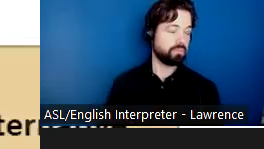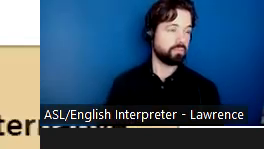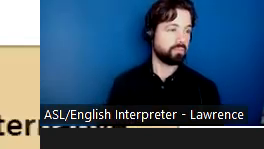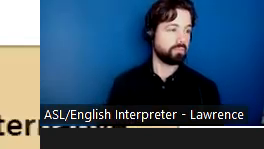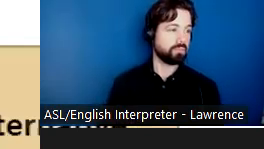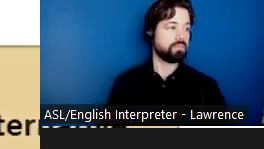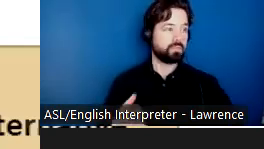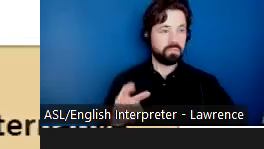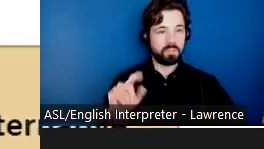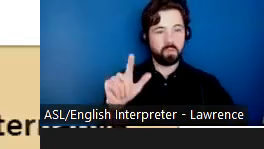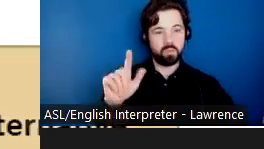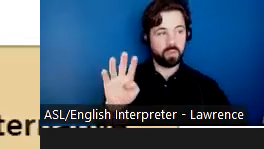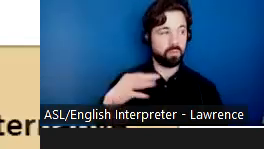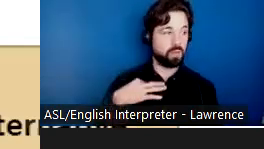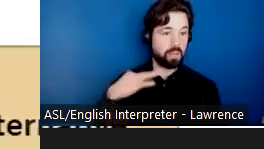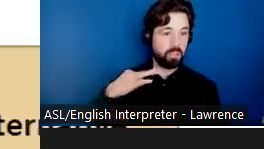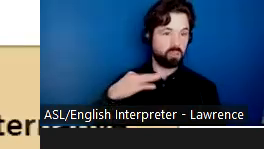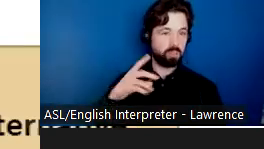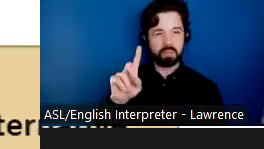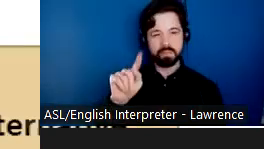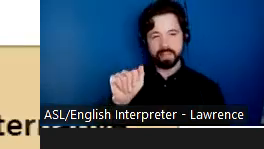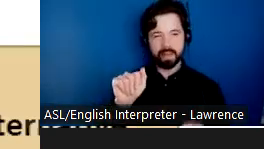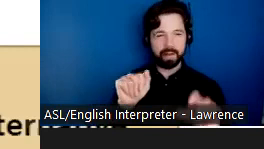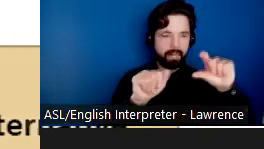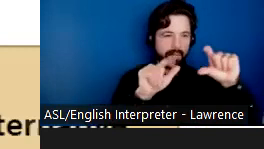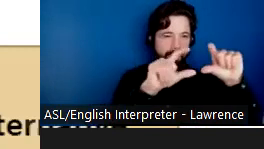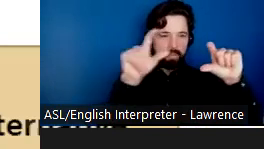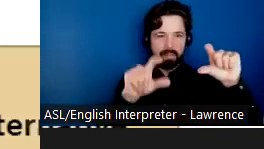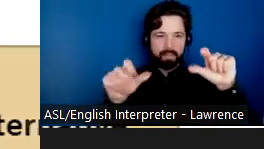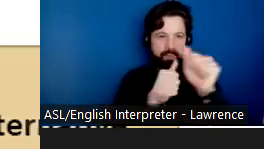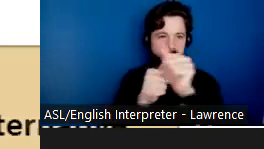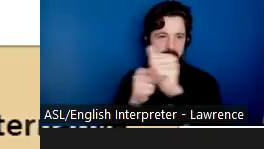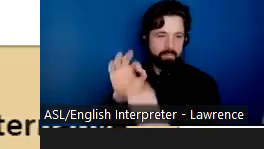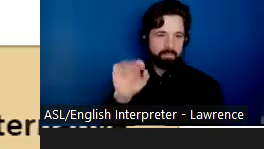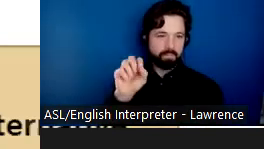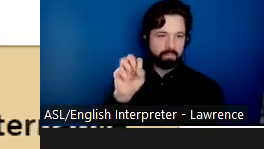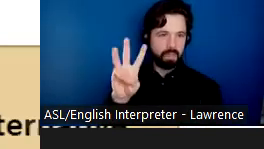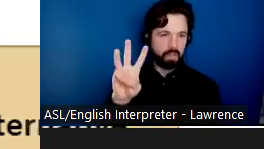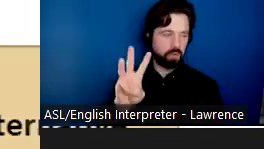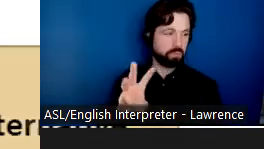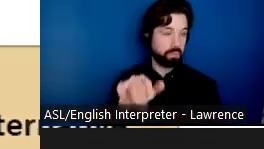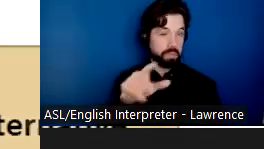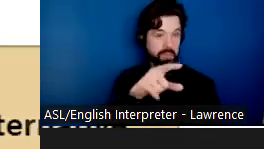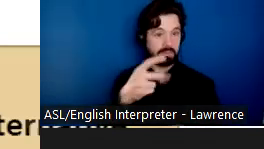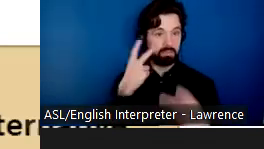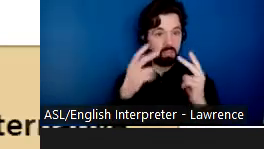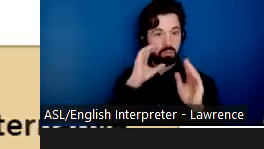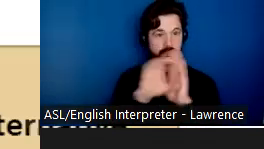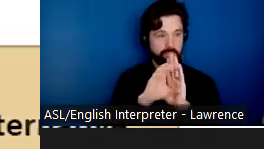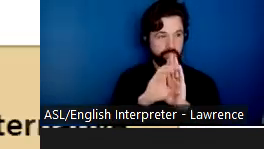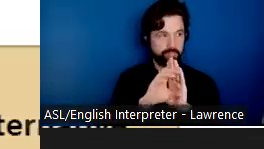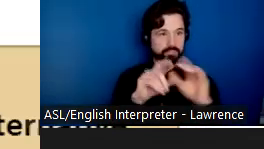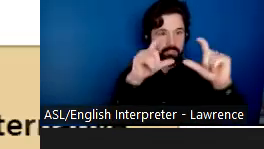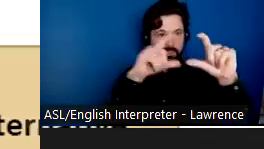Okay, the 2024 eligibility data flow. This slide provides a visual illustration of the ways in which children